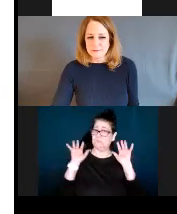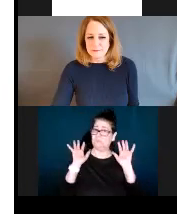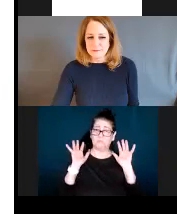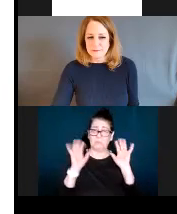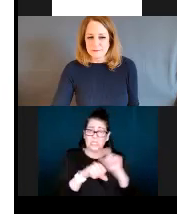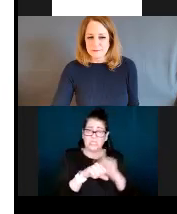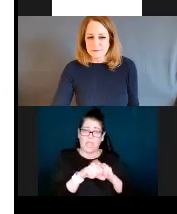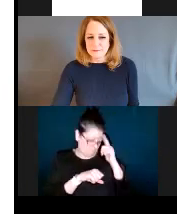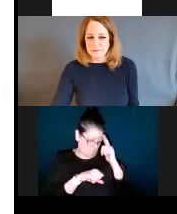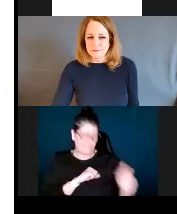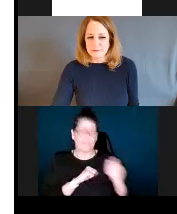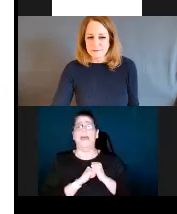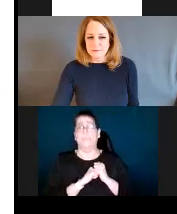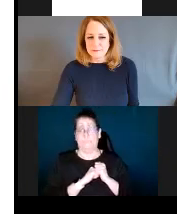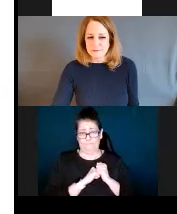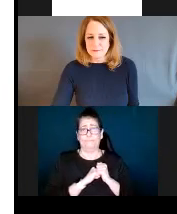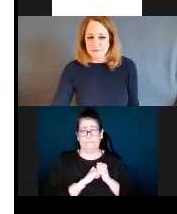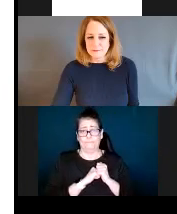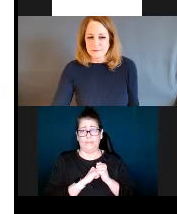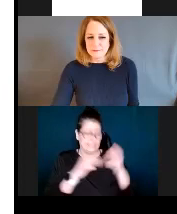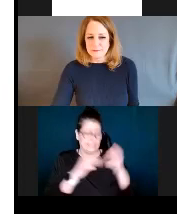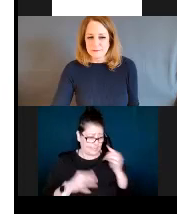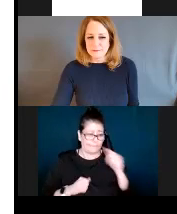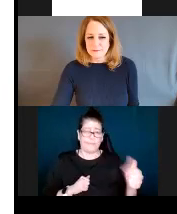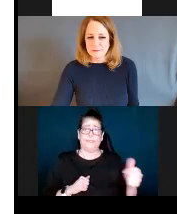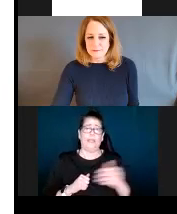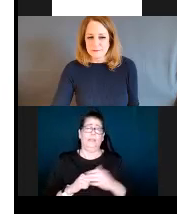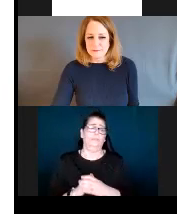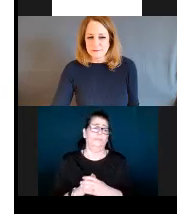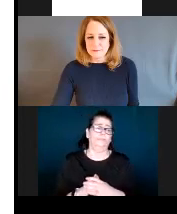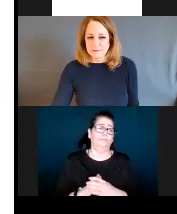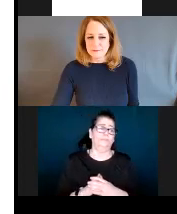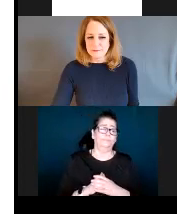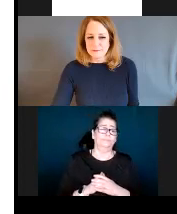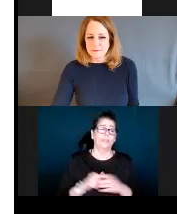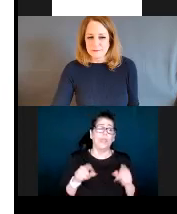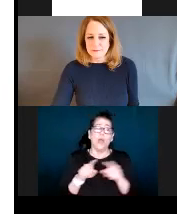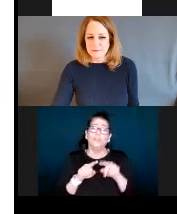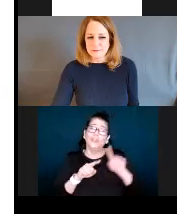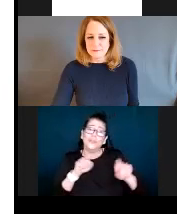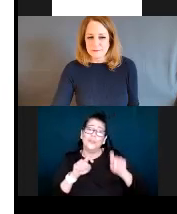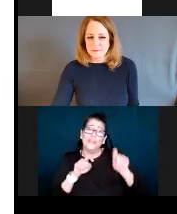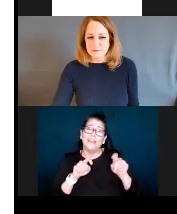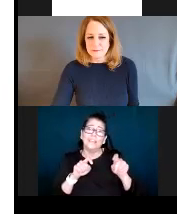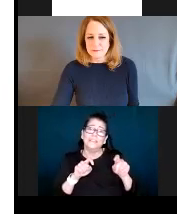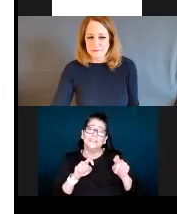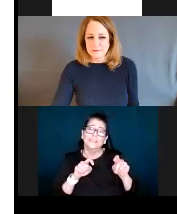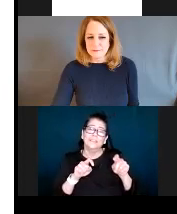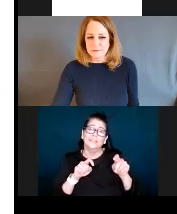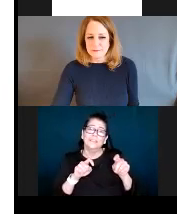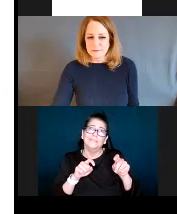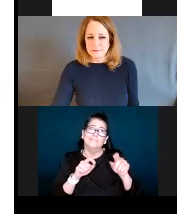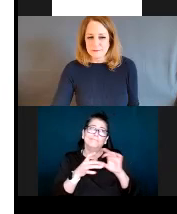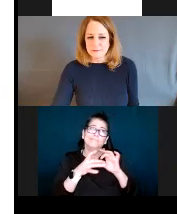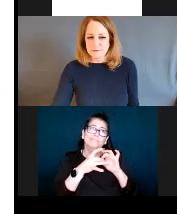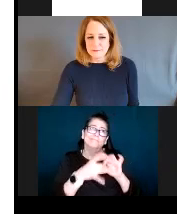decision that's best for them. You can ask grounding questions if that's appropriate. And if necessary, move towards